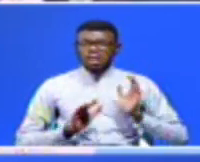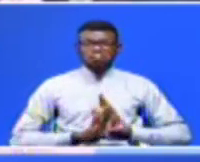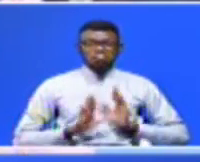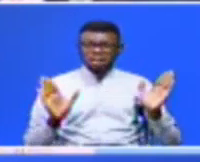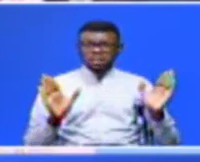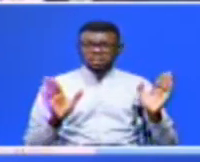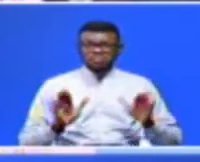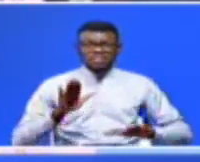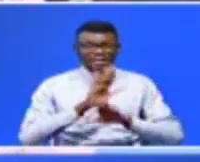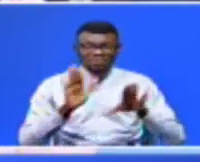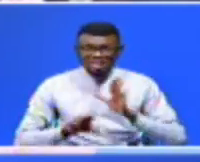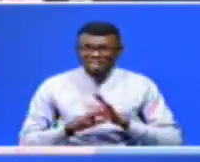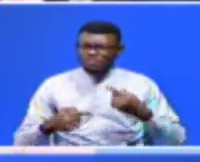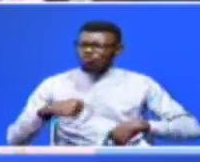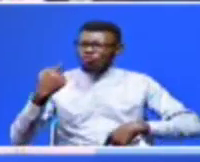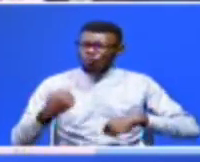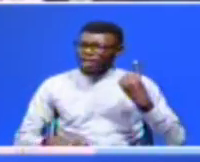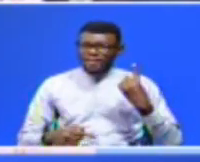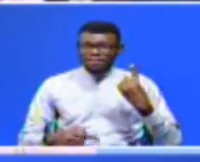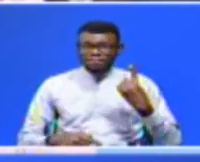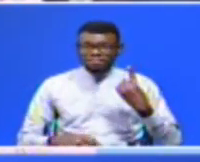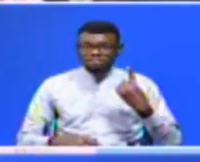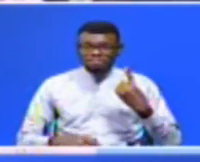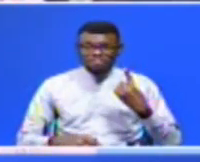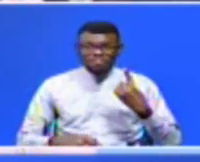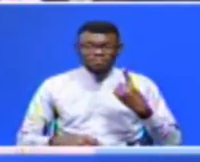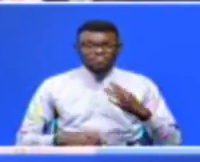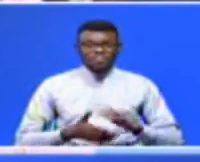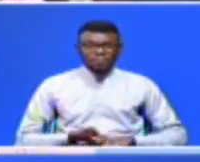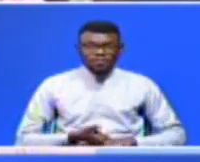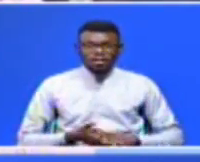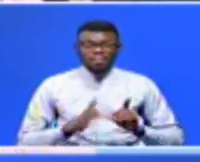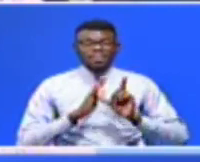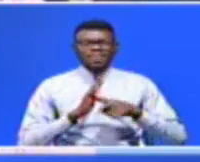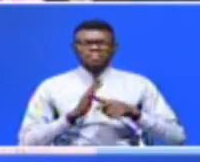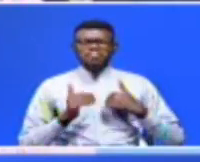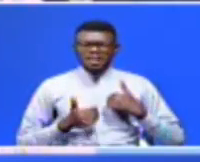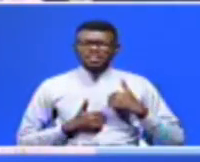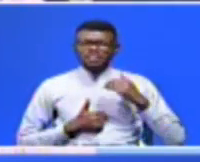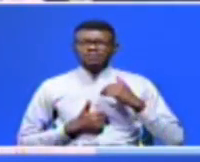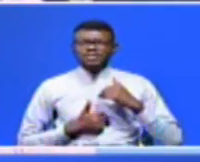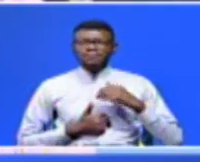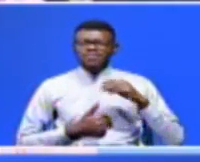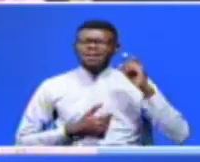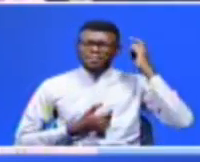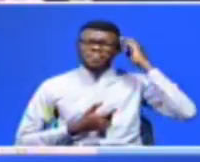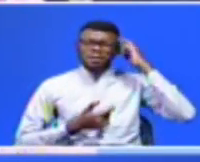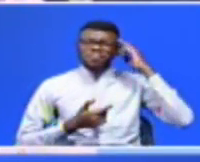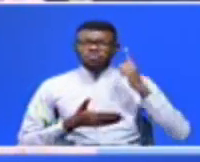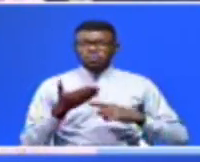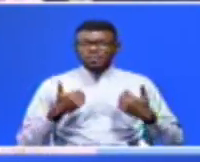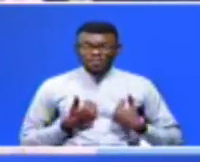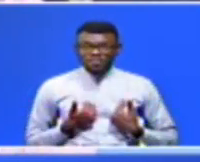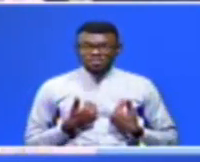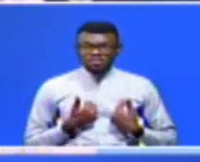All the game we won. That's why I had a good memory on Mumias, and